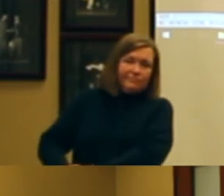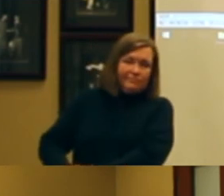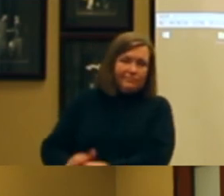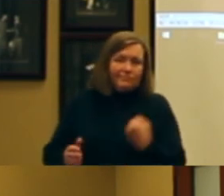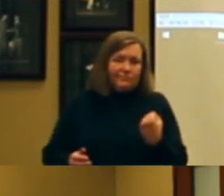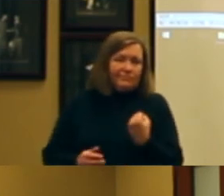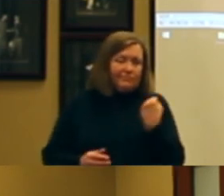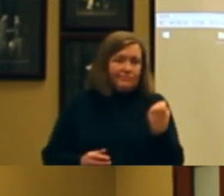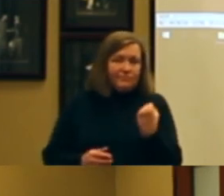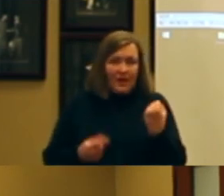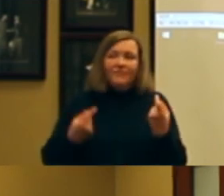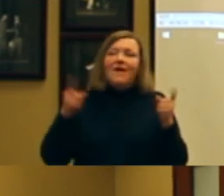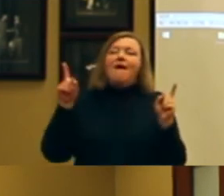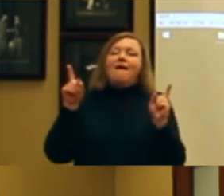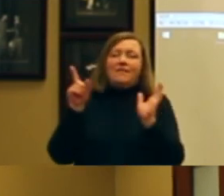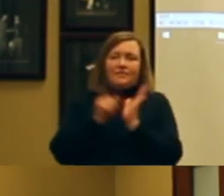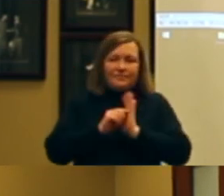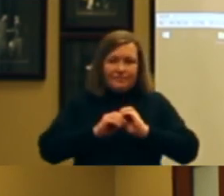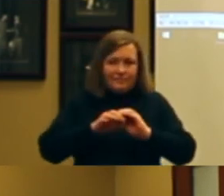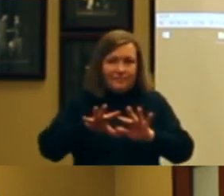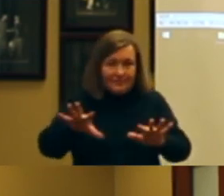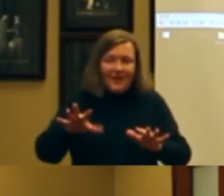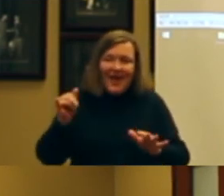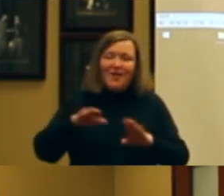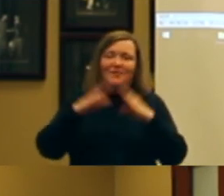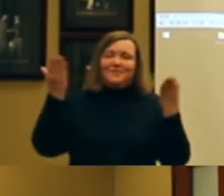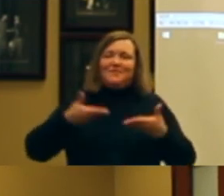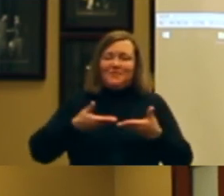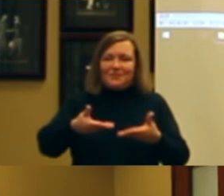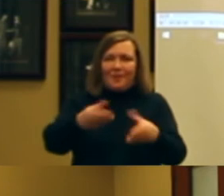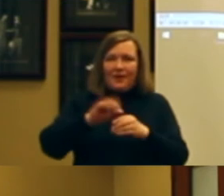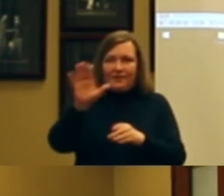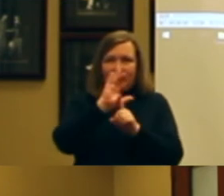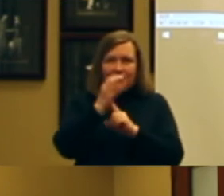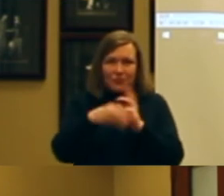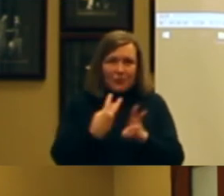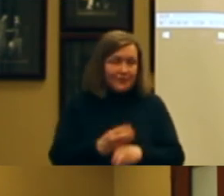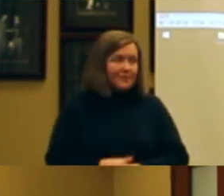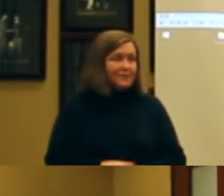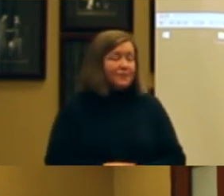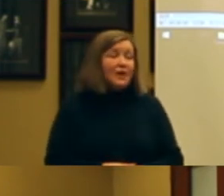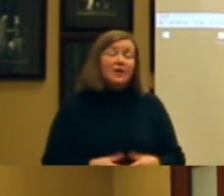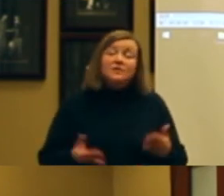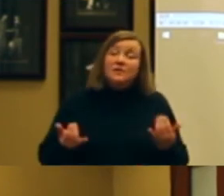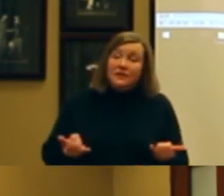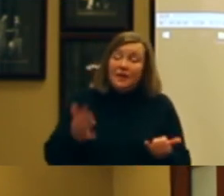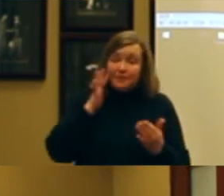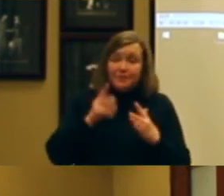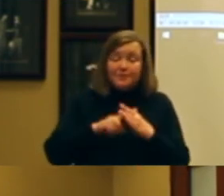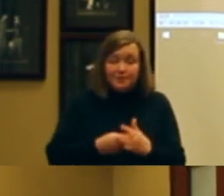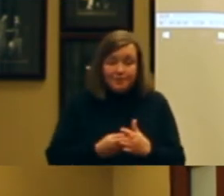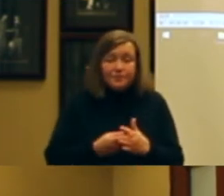now they are being published and they are really welcome into the cultural world. So we're going to